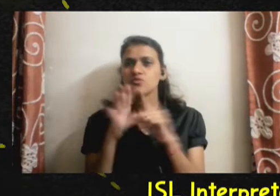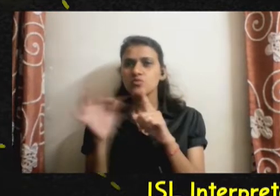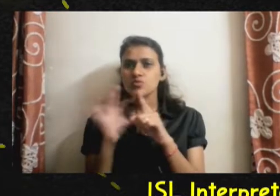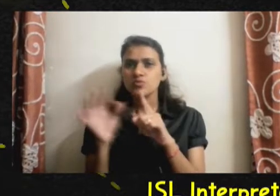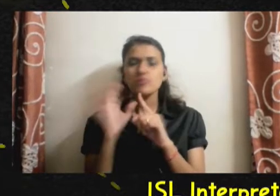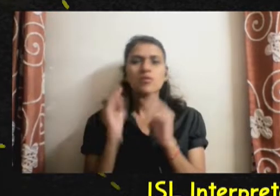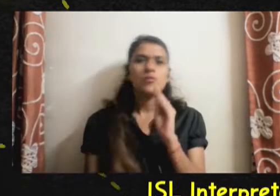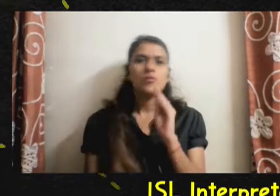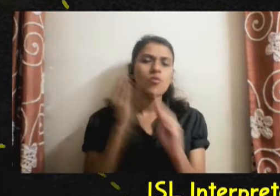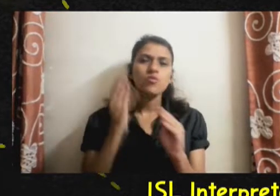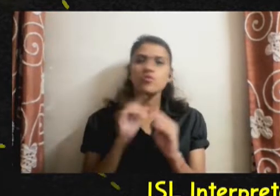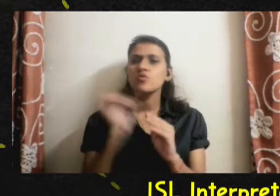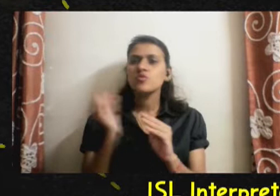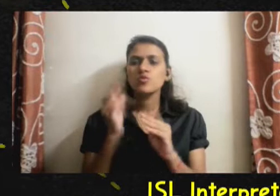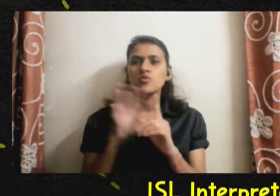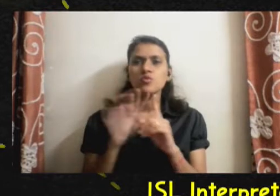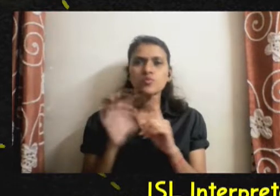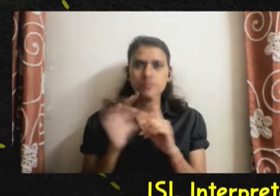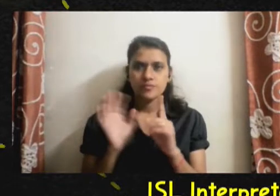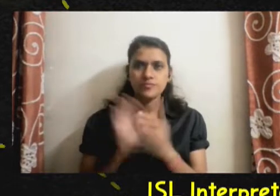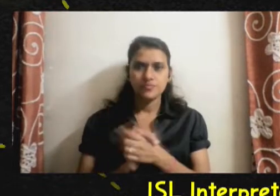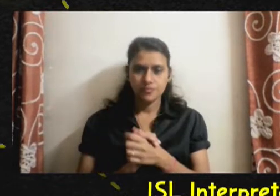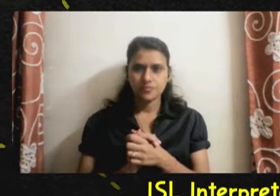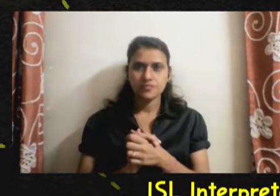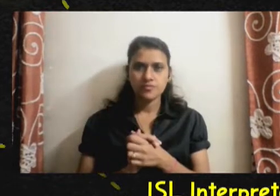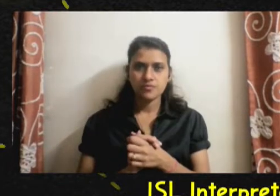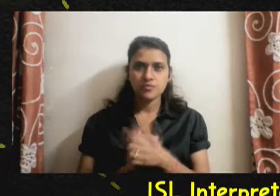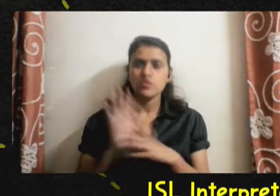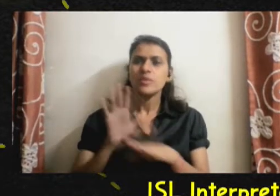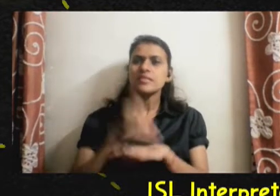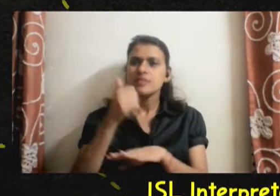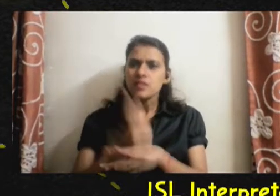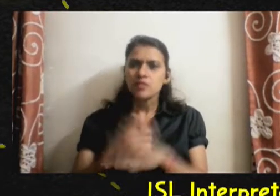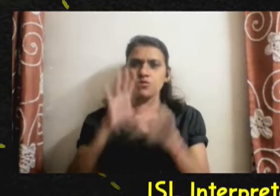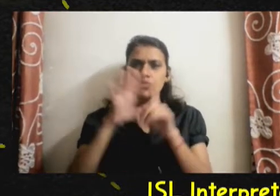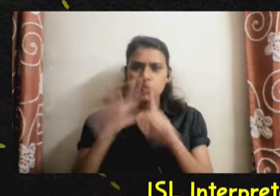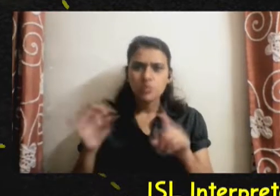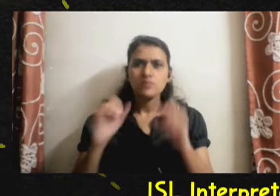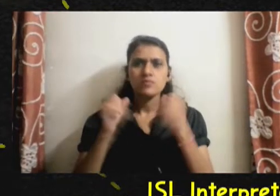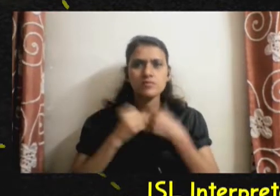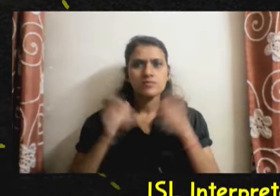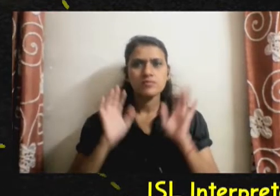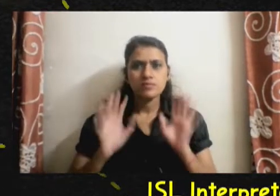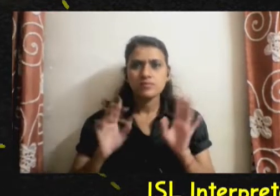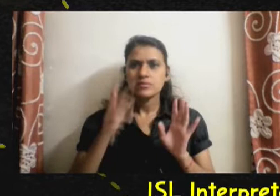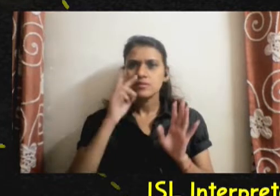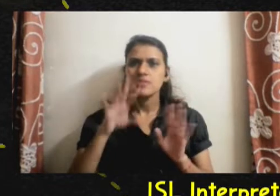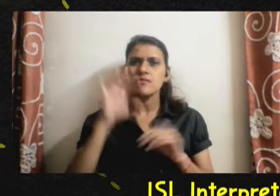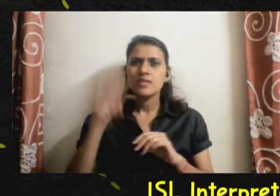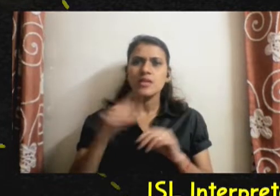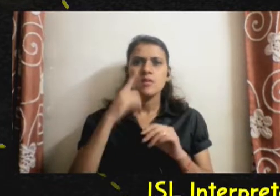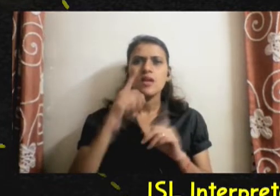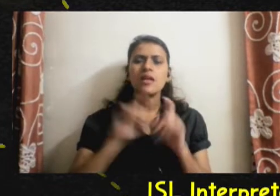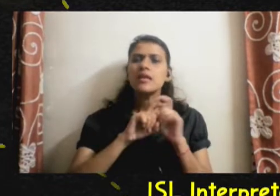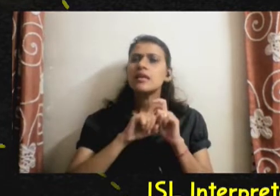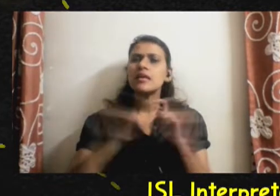amenable to doing this that we were setting out to do, again, I was, I think the feasibility, I think we were very clear that